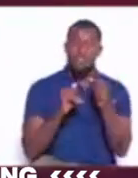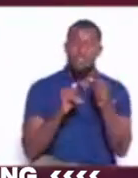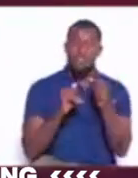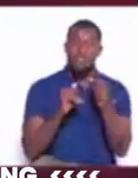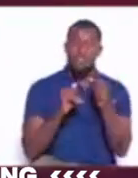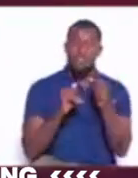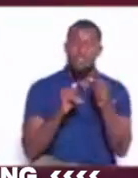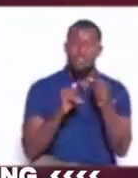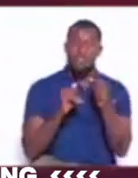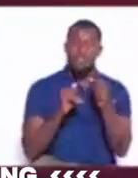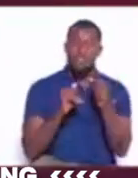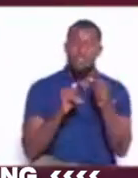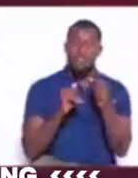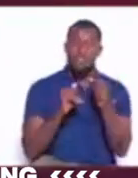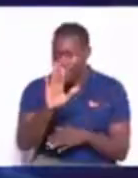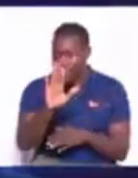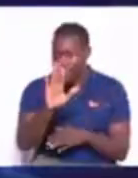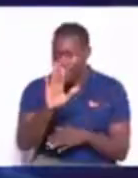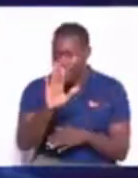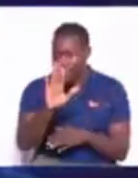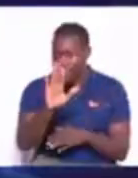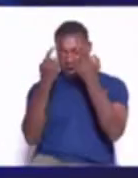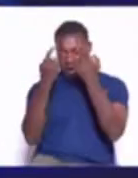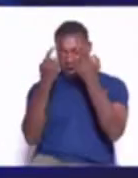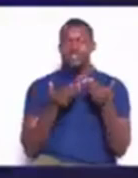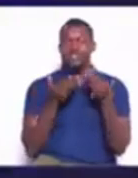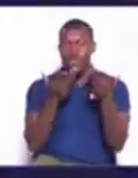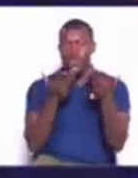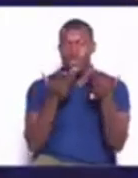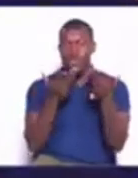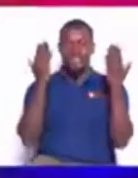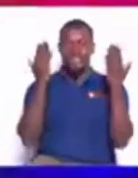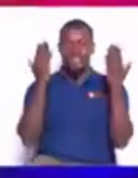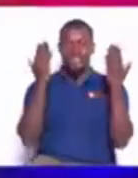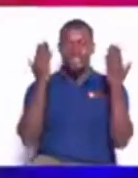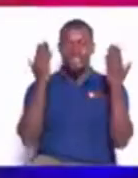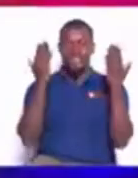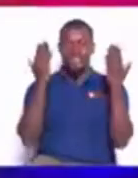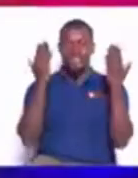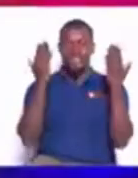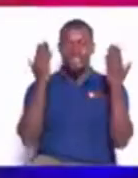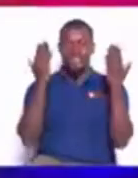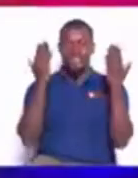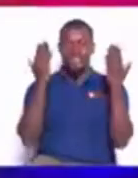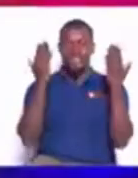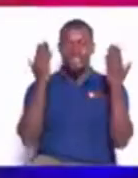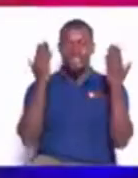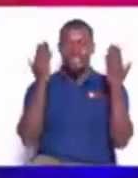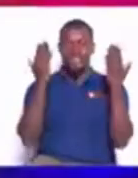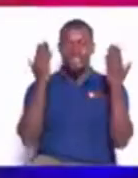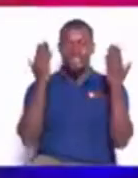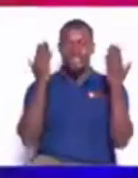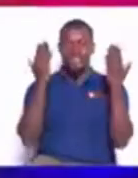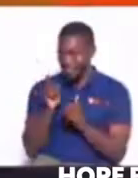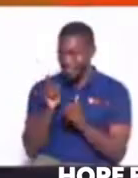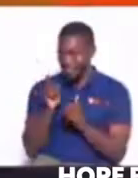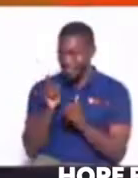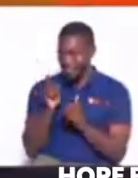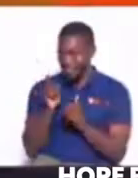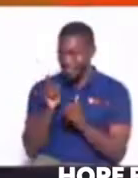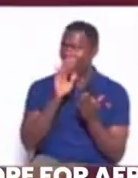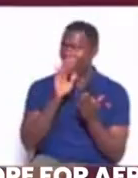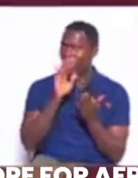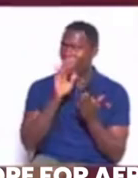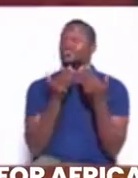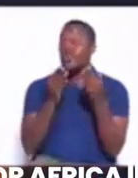they might have life, and they might have it more abundantly. Jesus desires for you to have peace in your